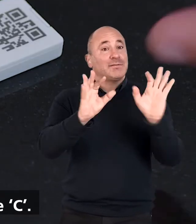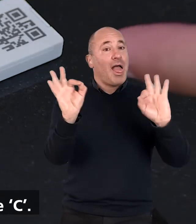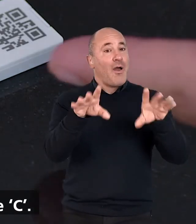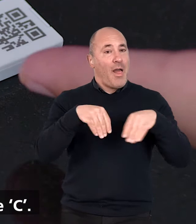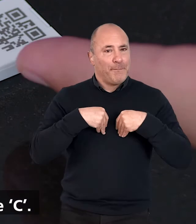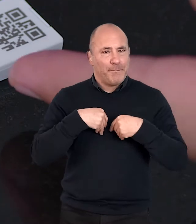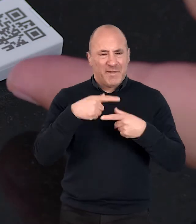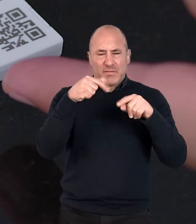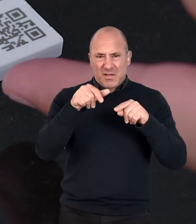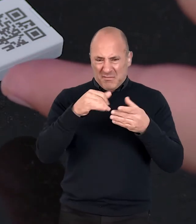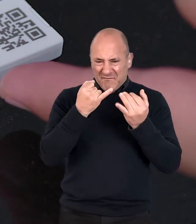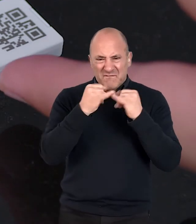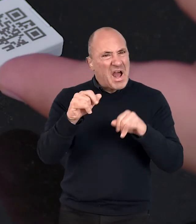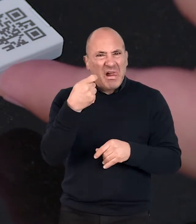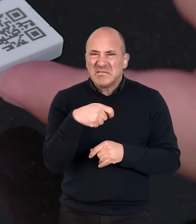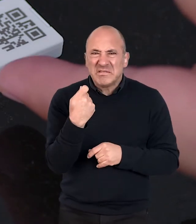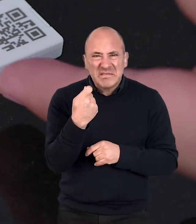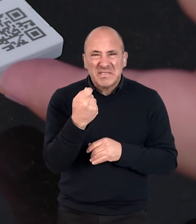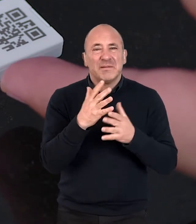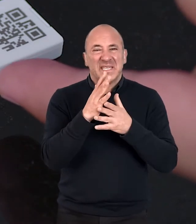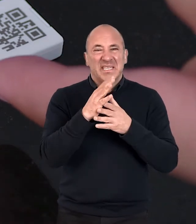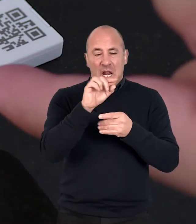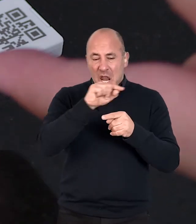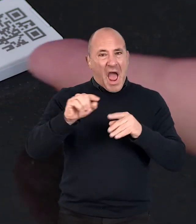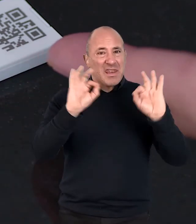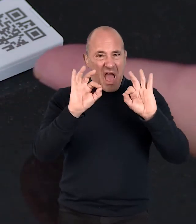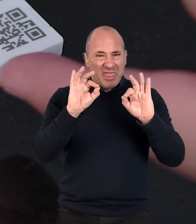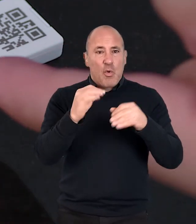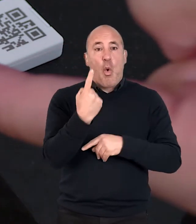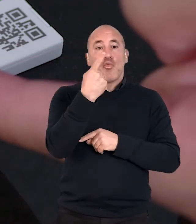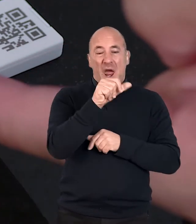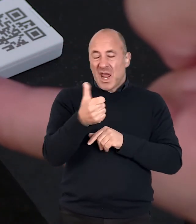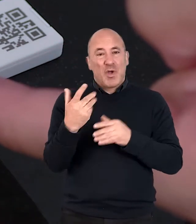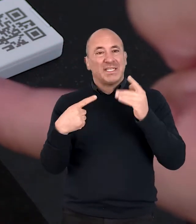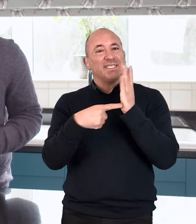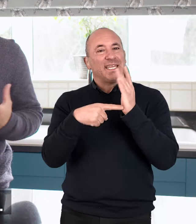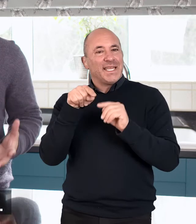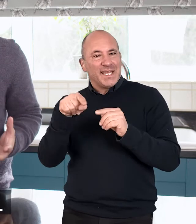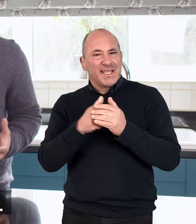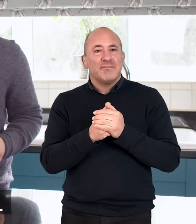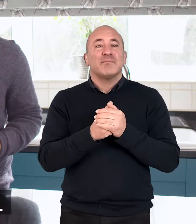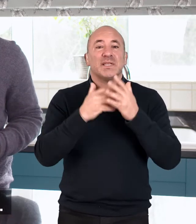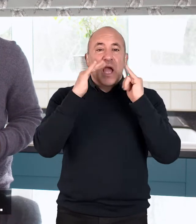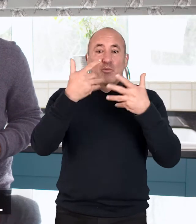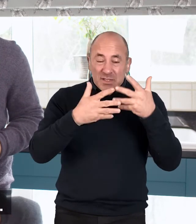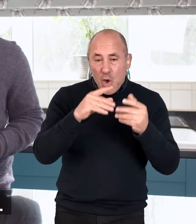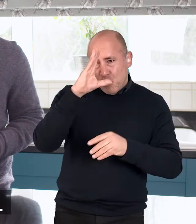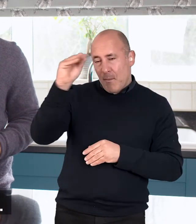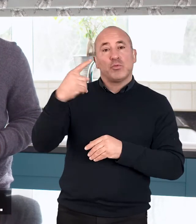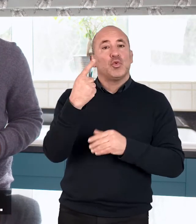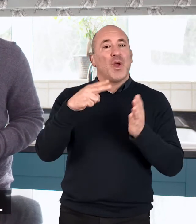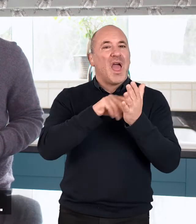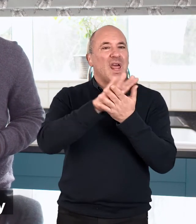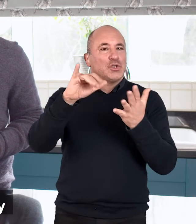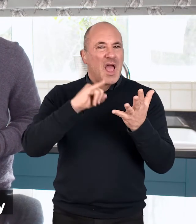to the C. A void result will have no lines or one line next to the T. Please report your test result to